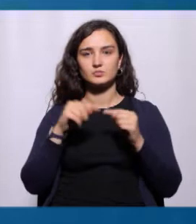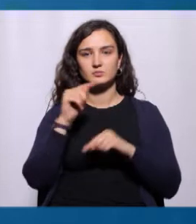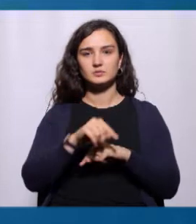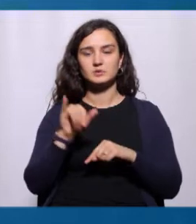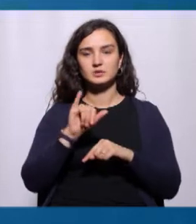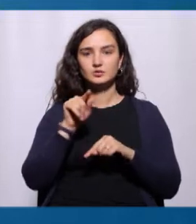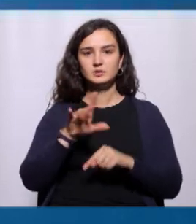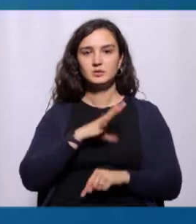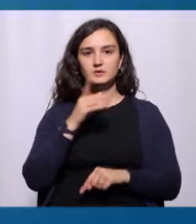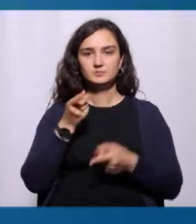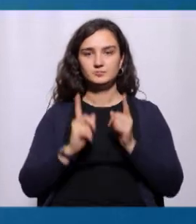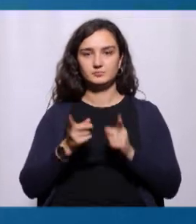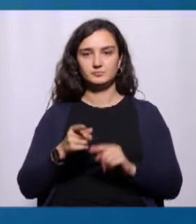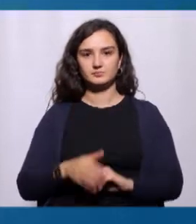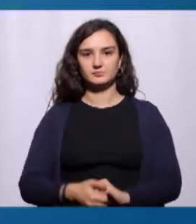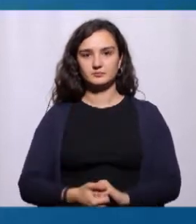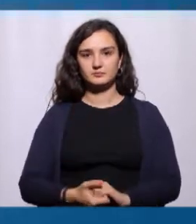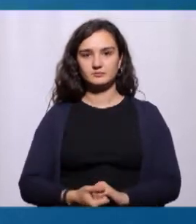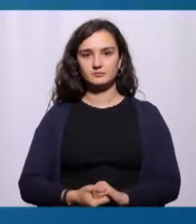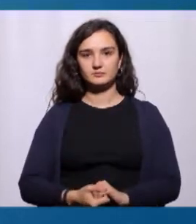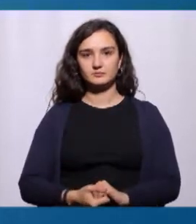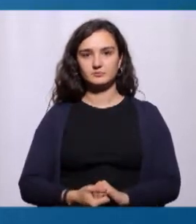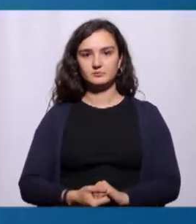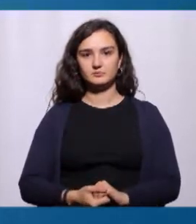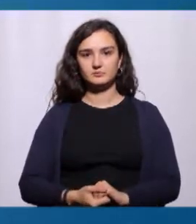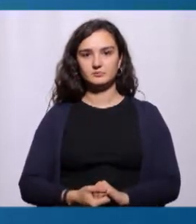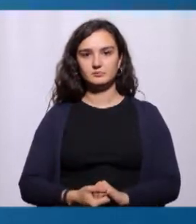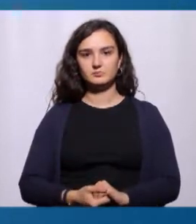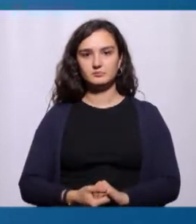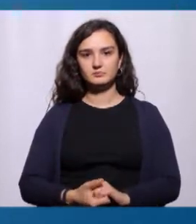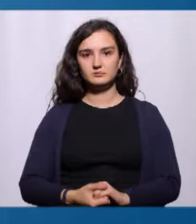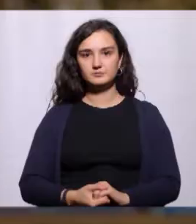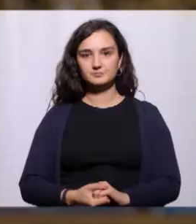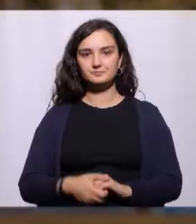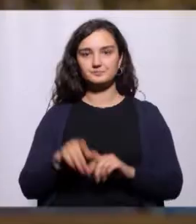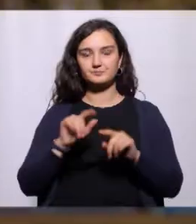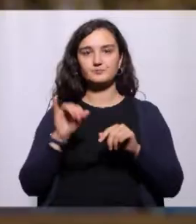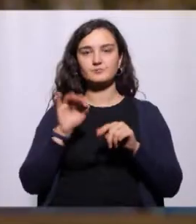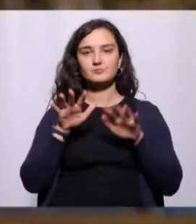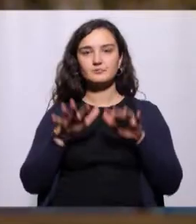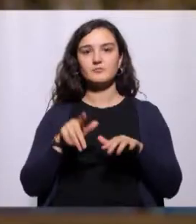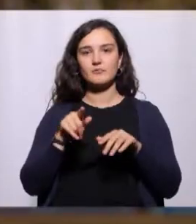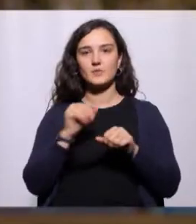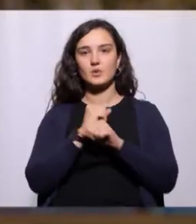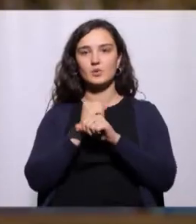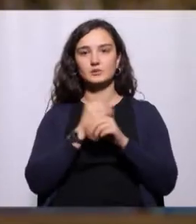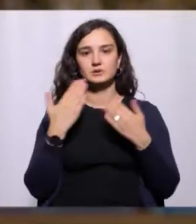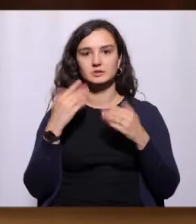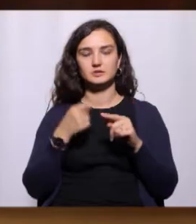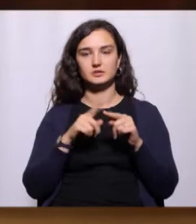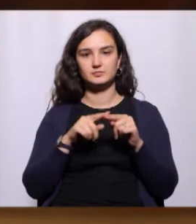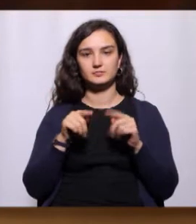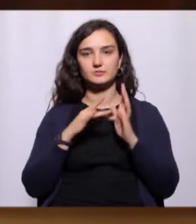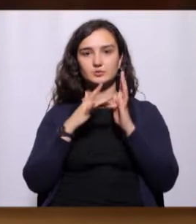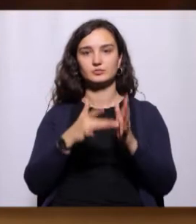where you were originally. A trip is often seen as vacation or holiday.